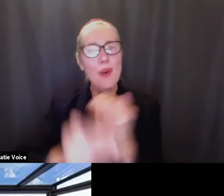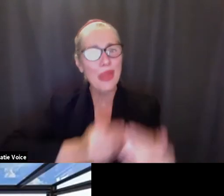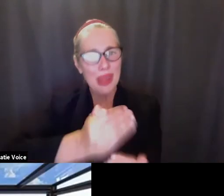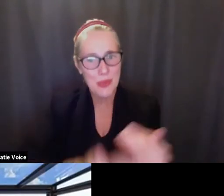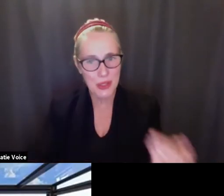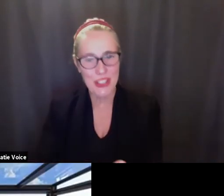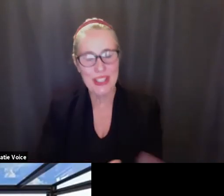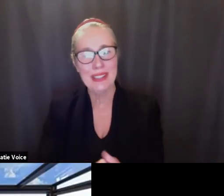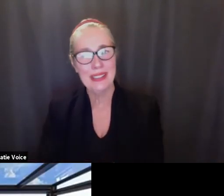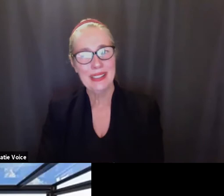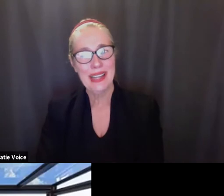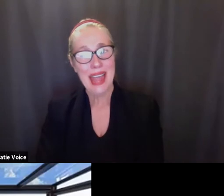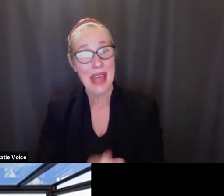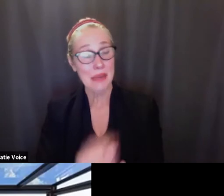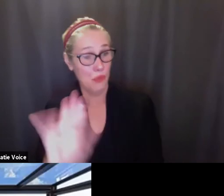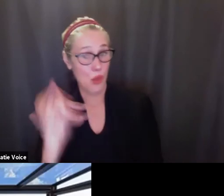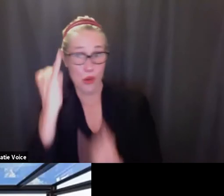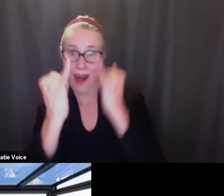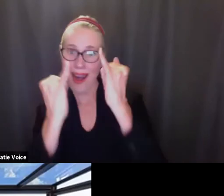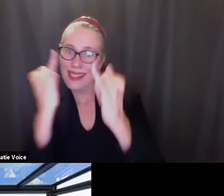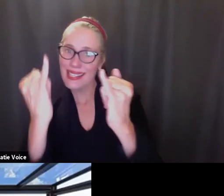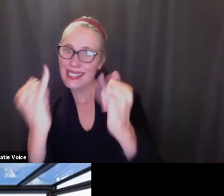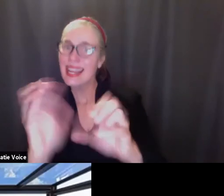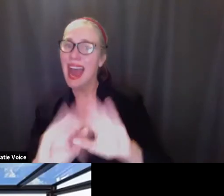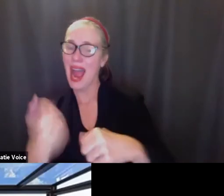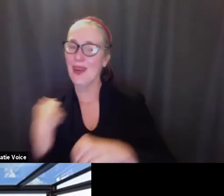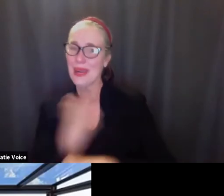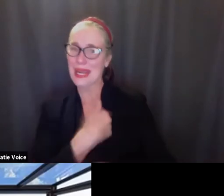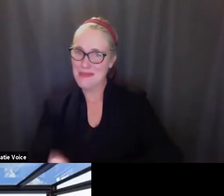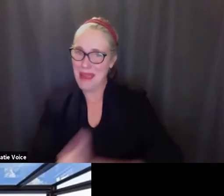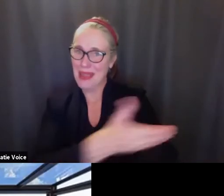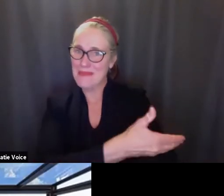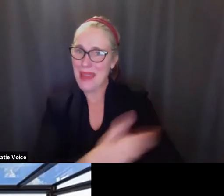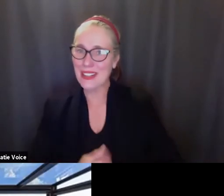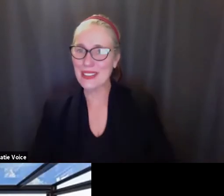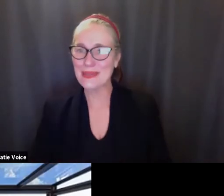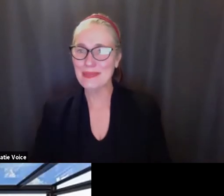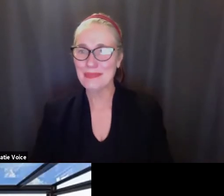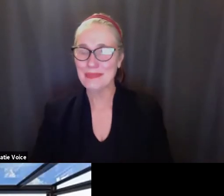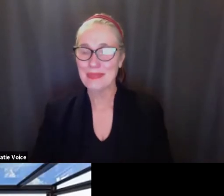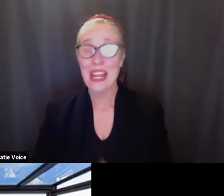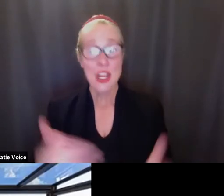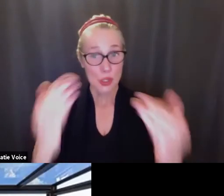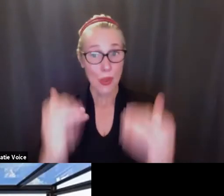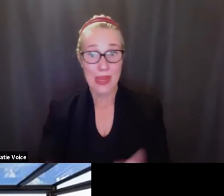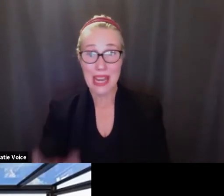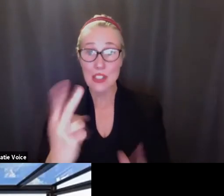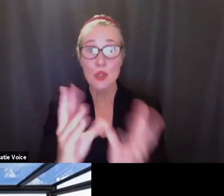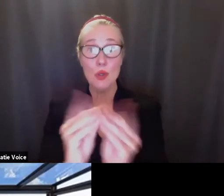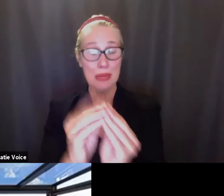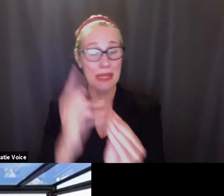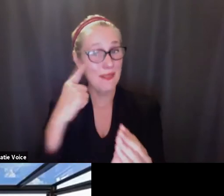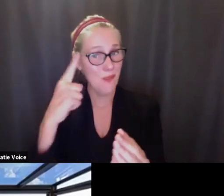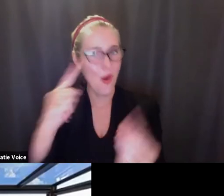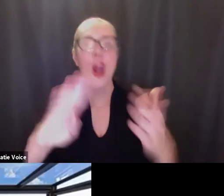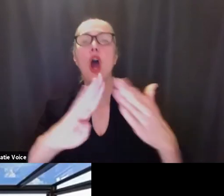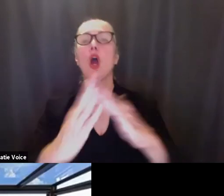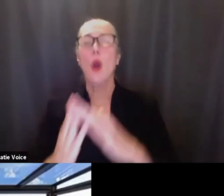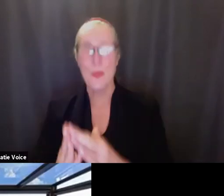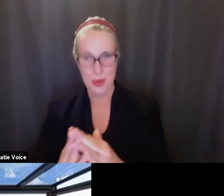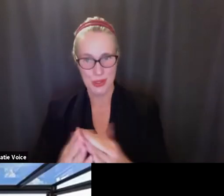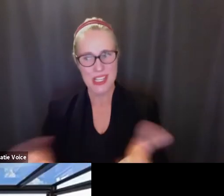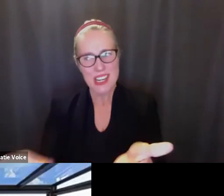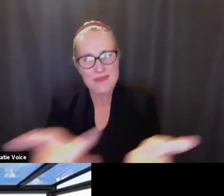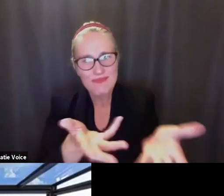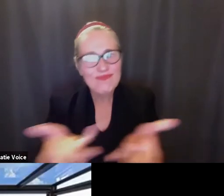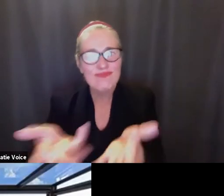get some ideas on how we can make them better so you can see the next two meetings are community meetings to really talk again in